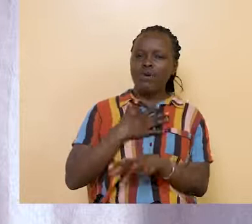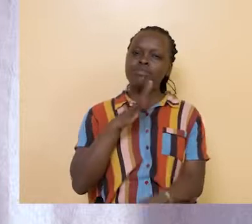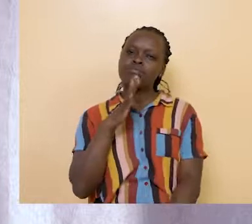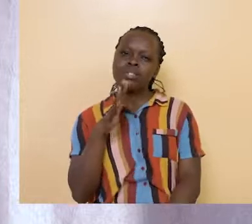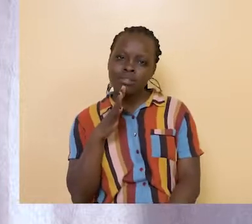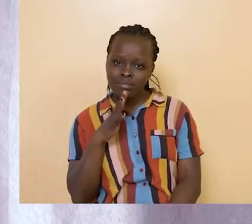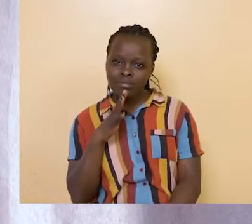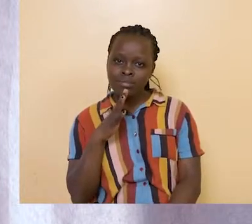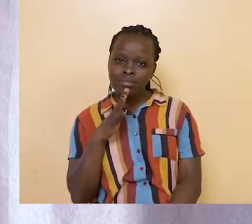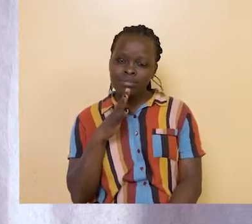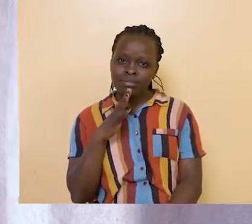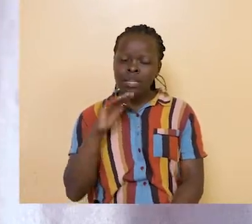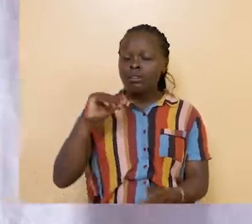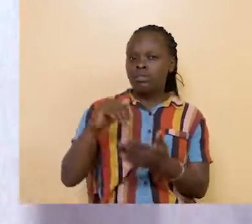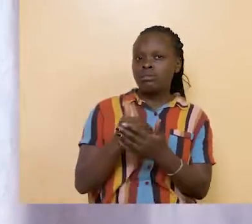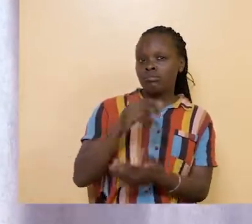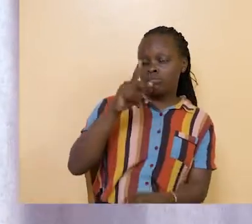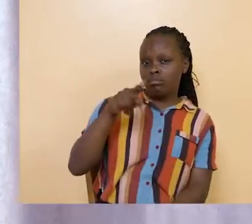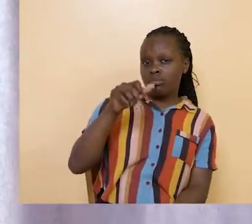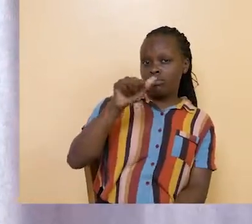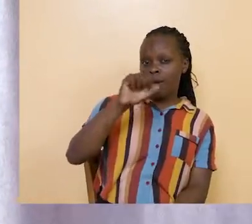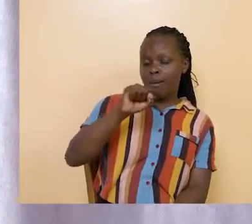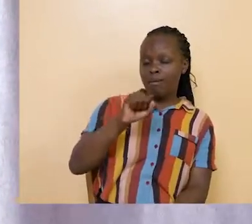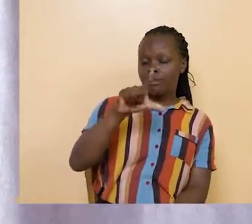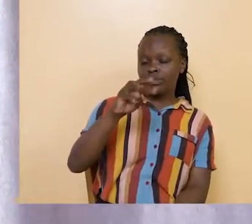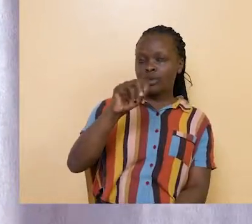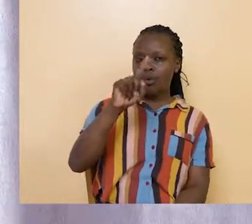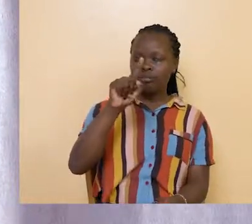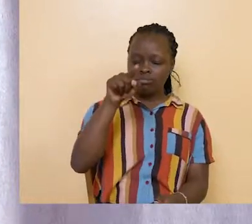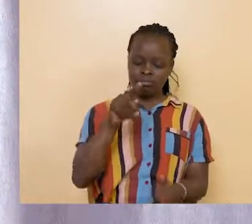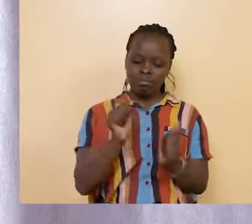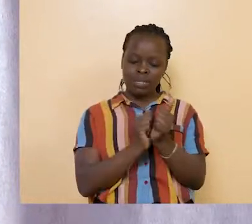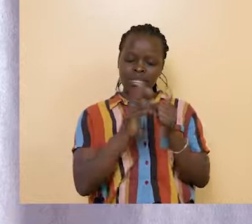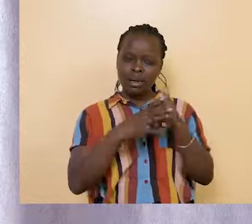speech. Psalm 119:105 reminds us that by your